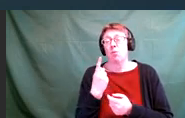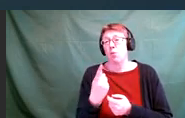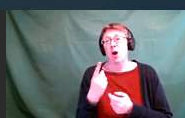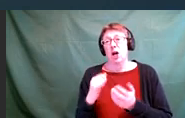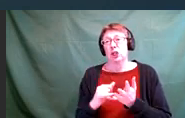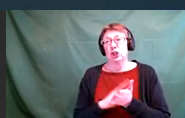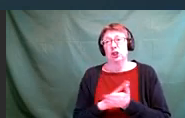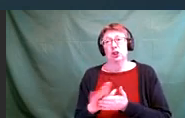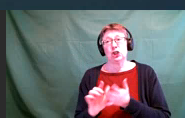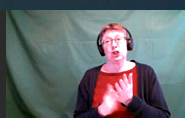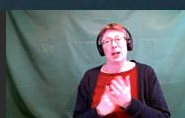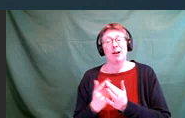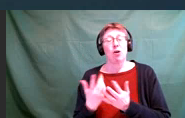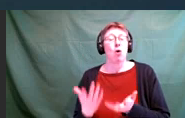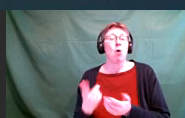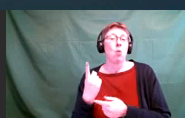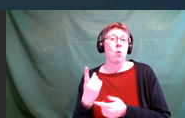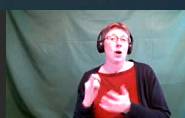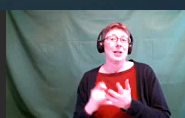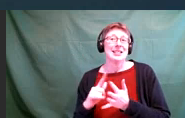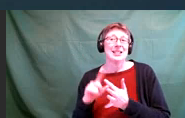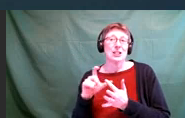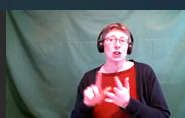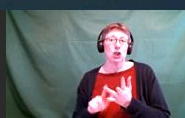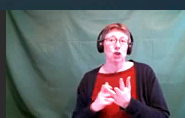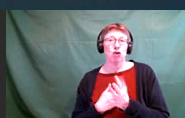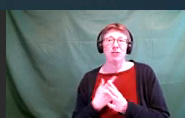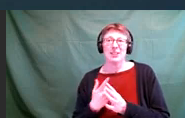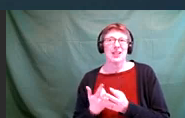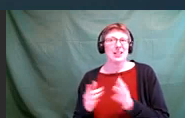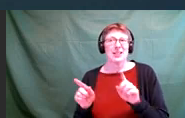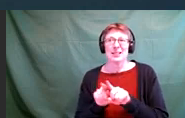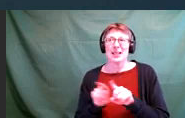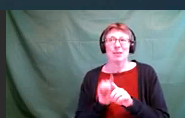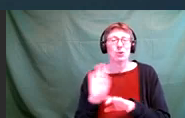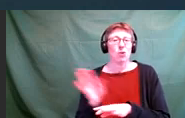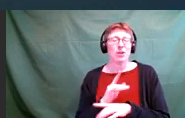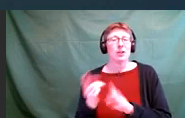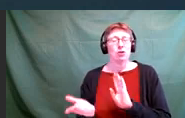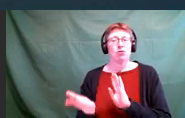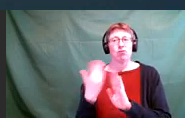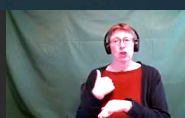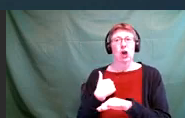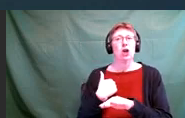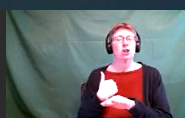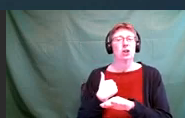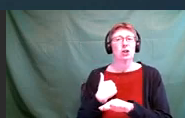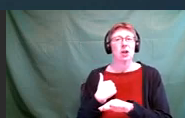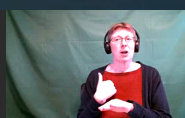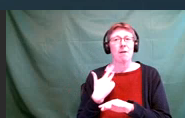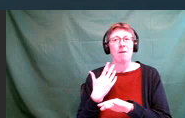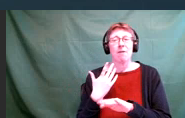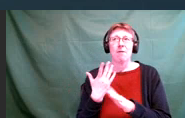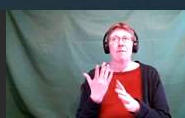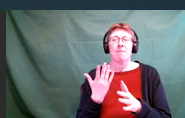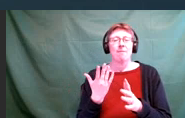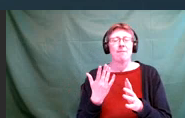good as any other. So the return on investment you get with a share